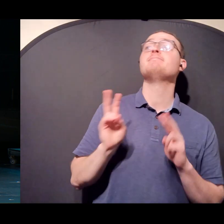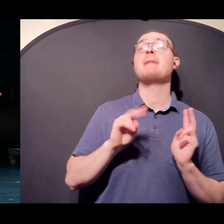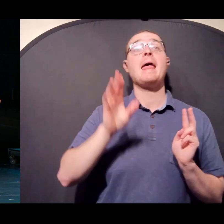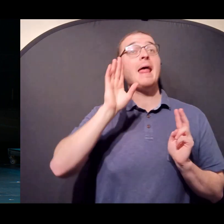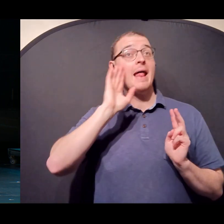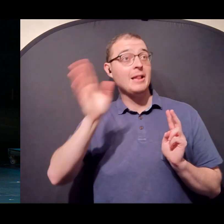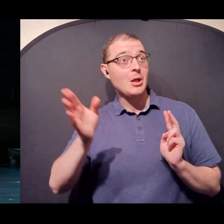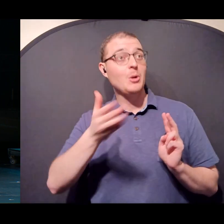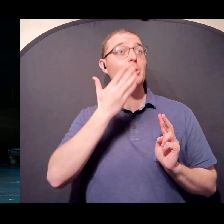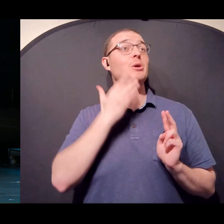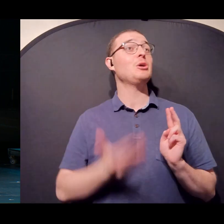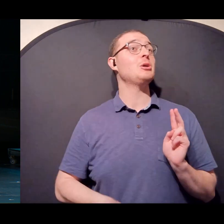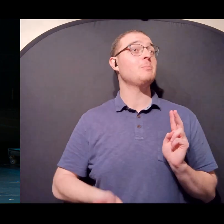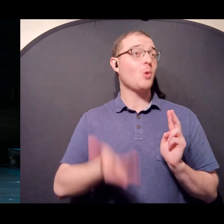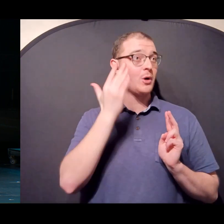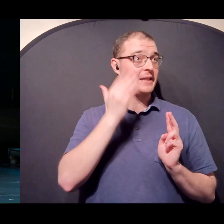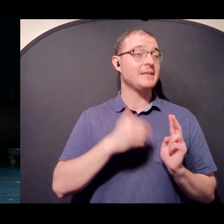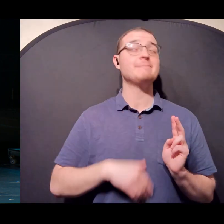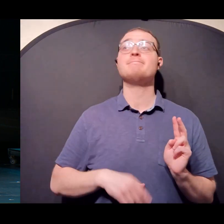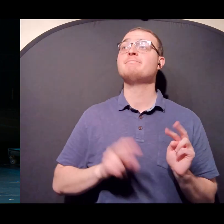looking at all the different flavors.